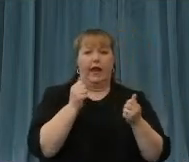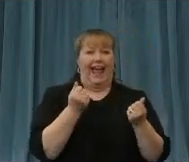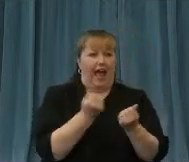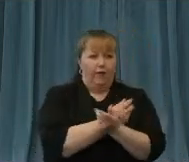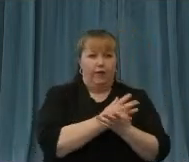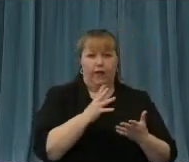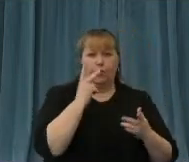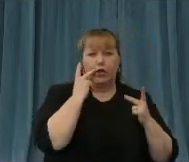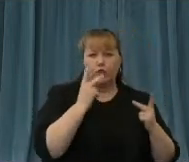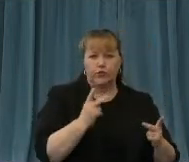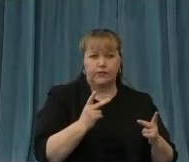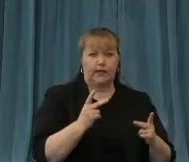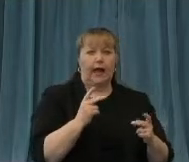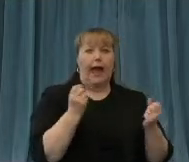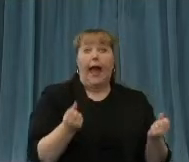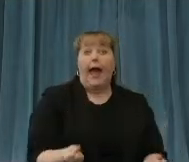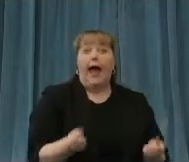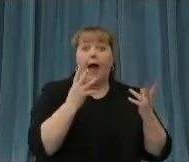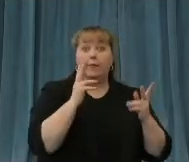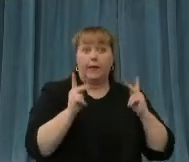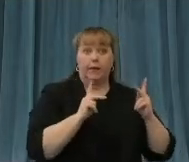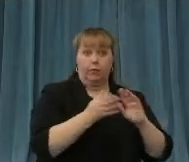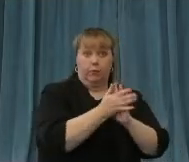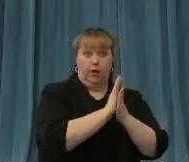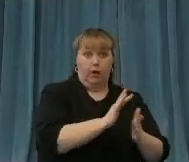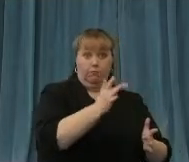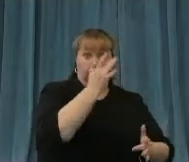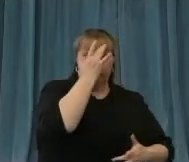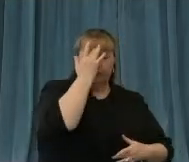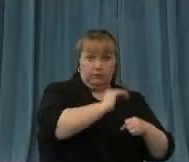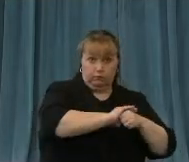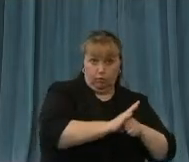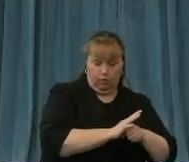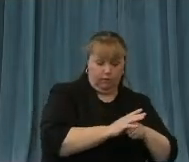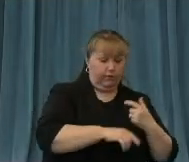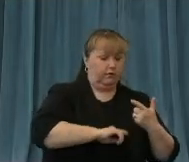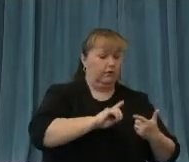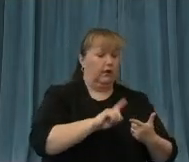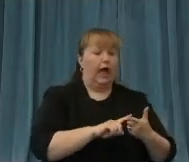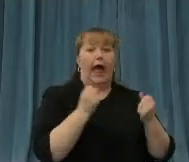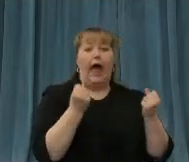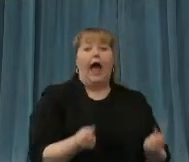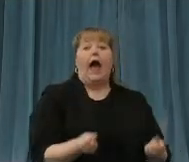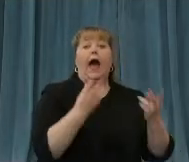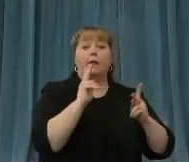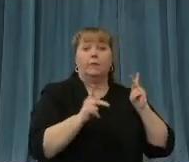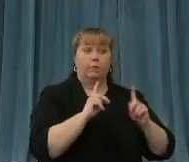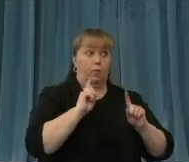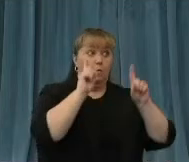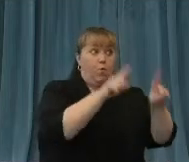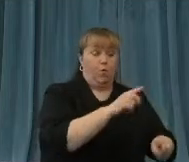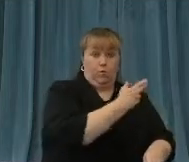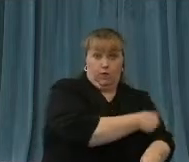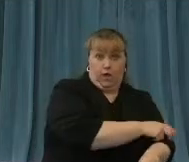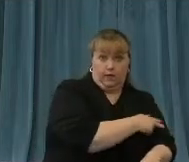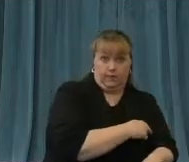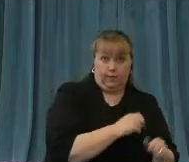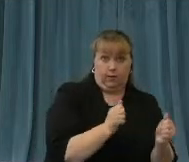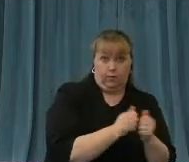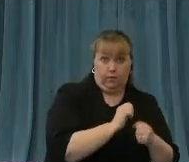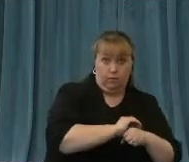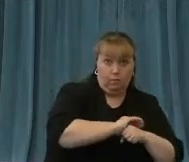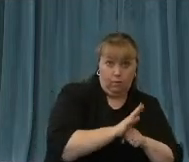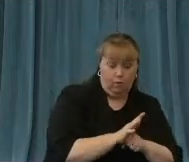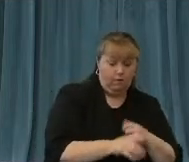COVID-19 cases and hospitalizations over a 14-day period, measured by a decrease in the trend of COVID-19